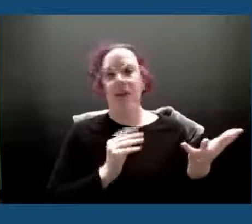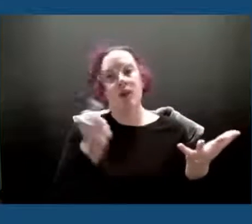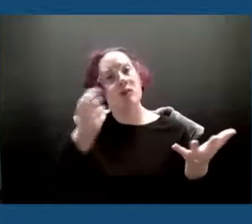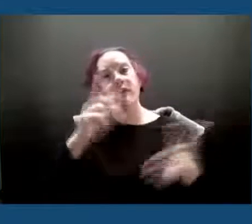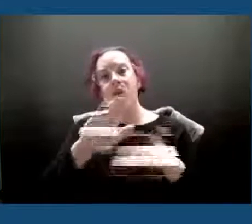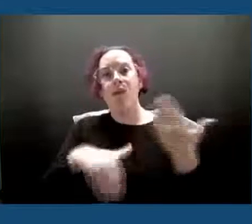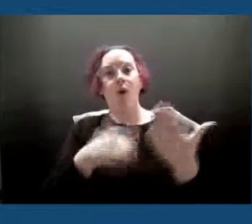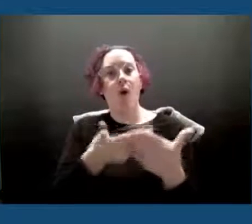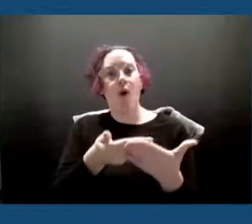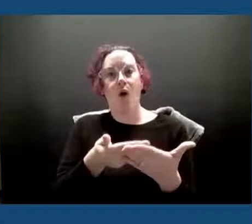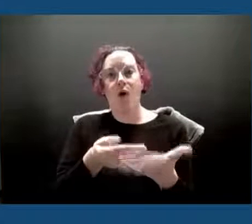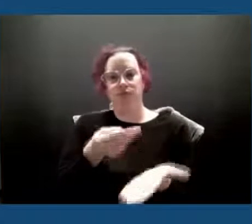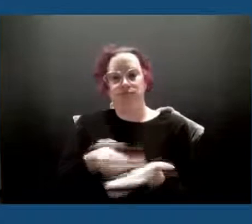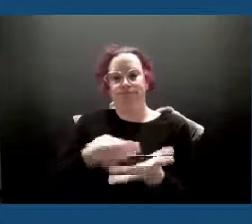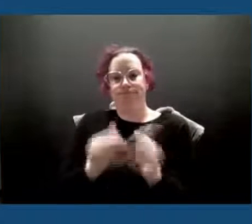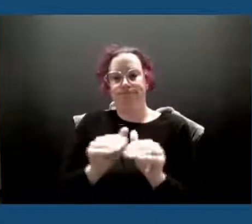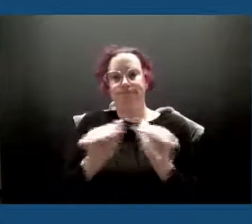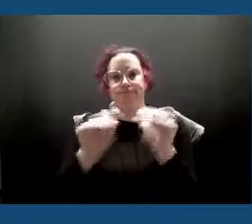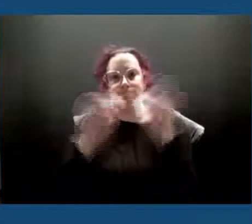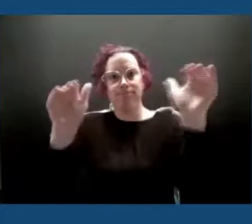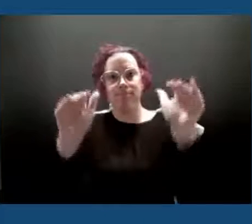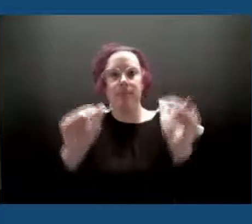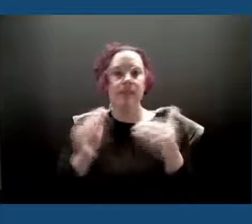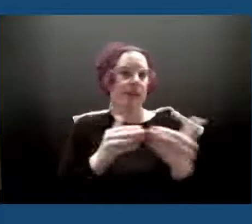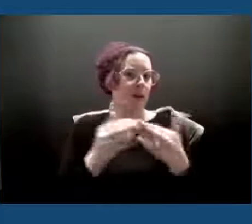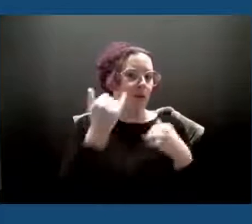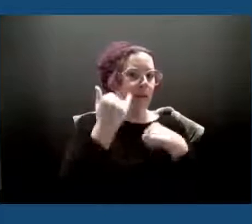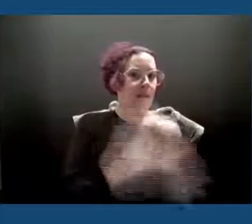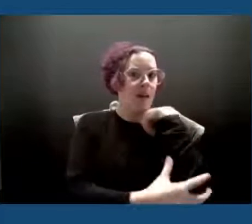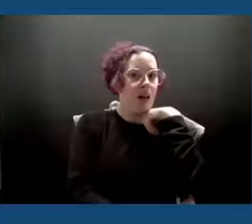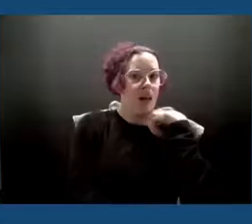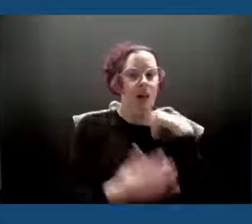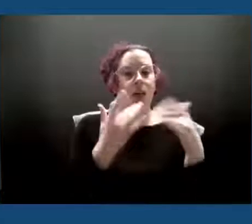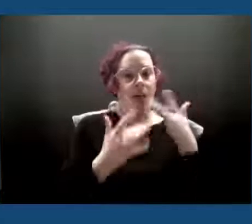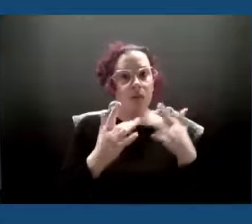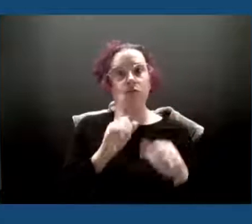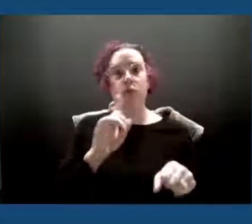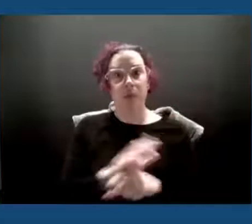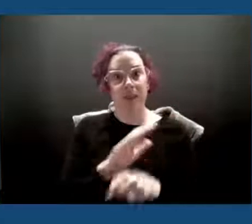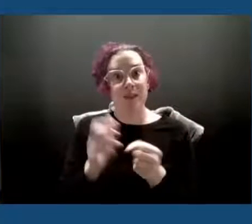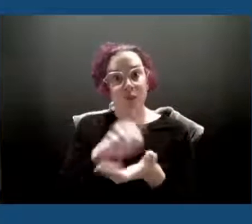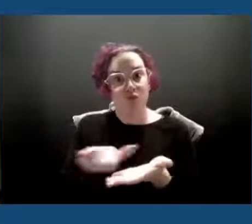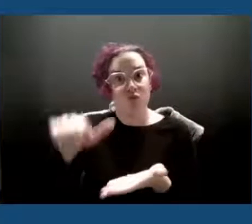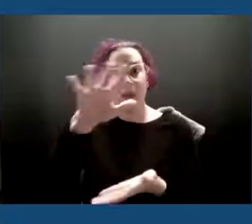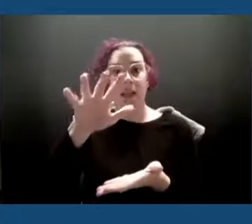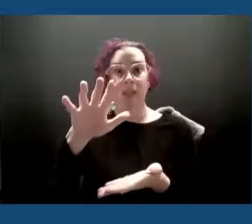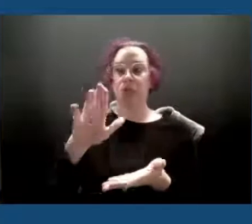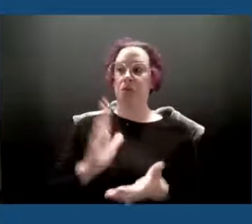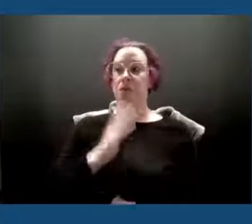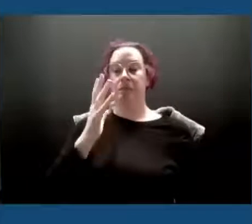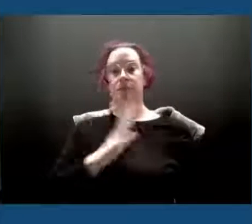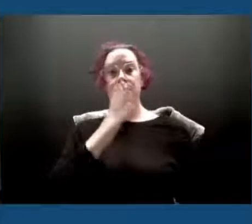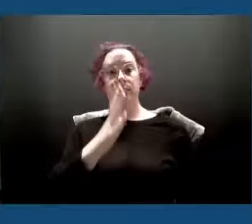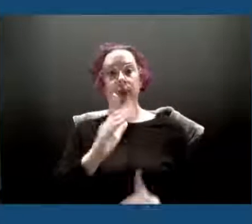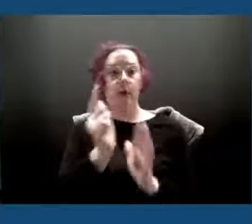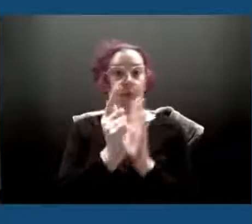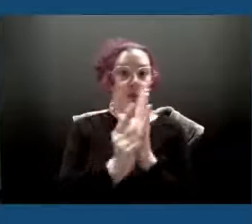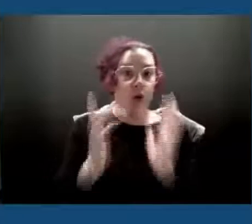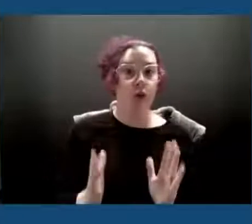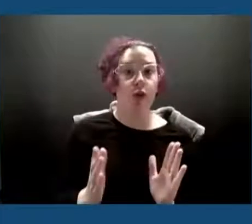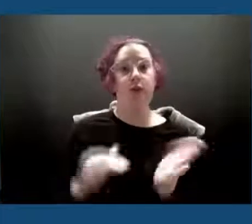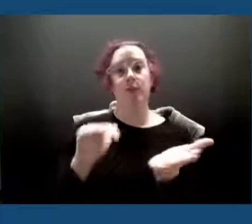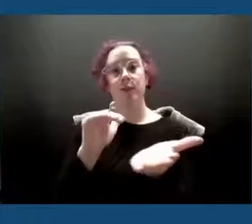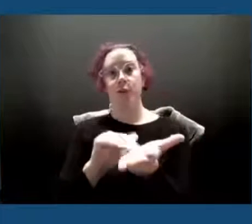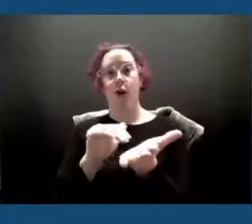just people in poverty and tough circumstances. These were the wives of prominent doctors and lawyers who lived in the silence